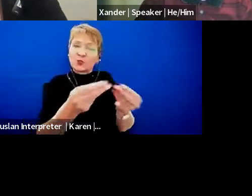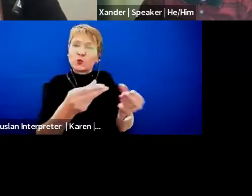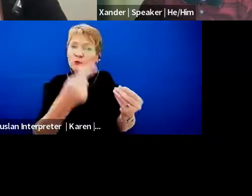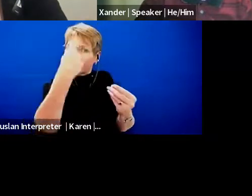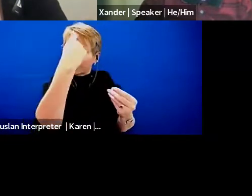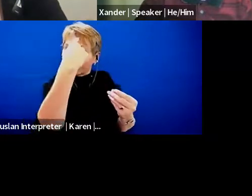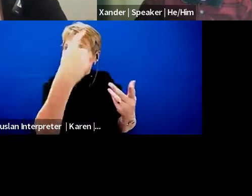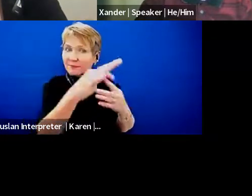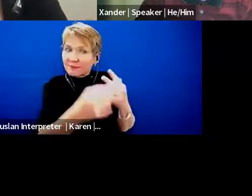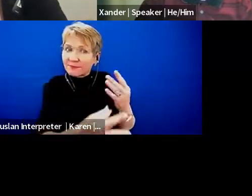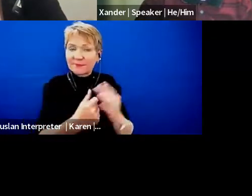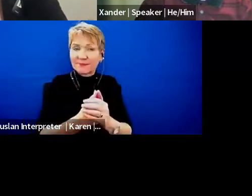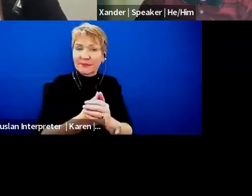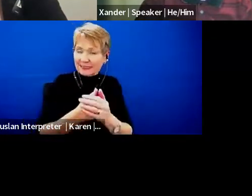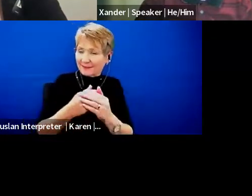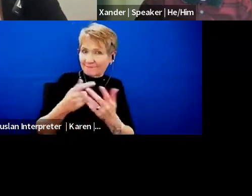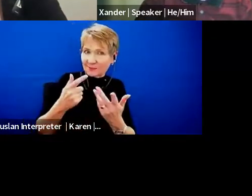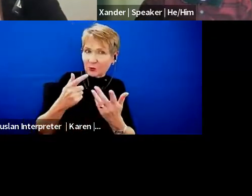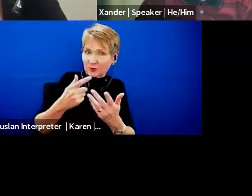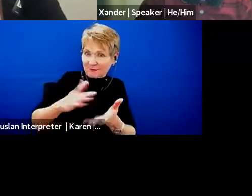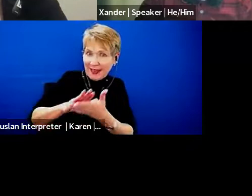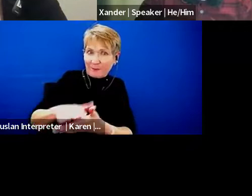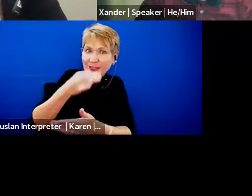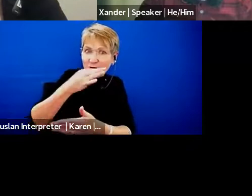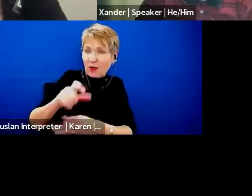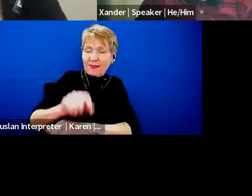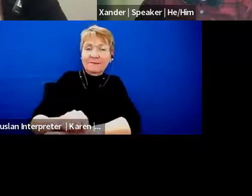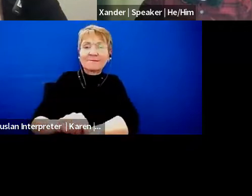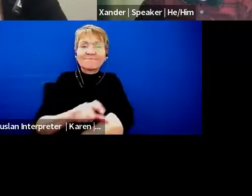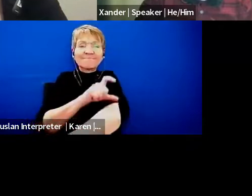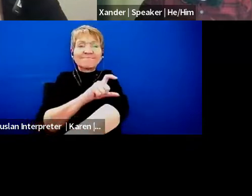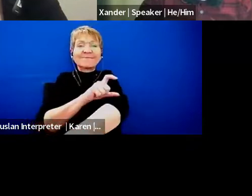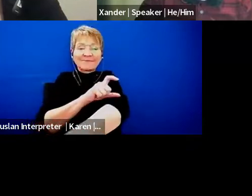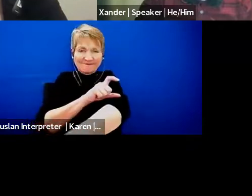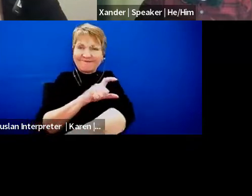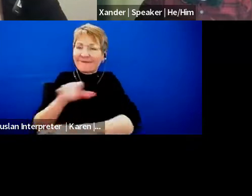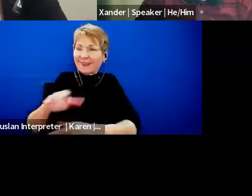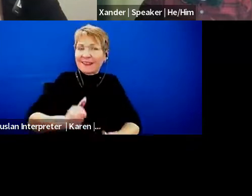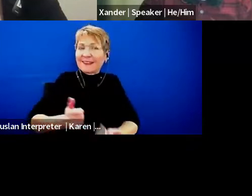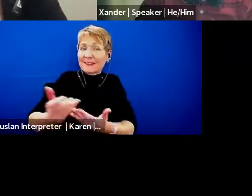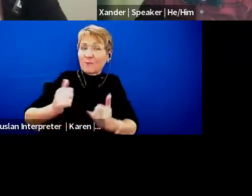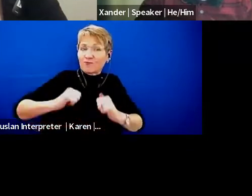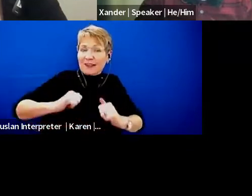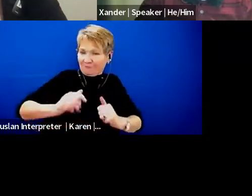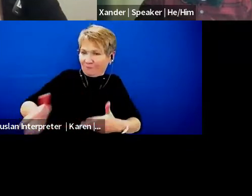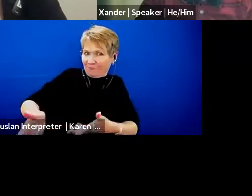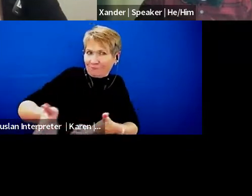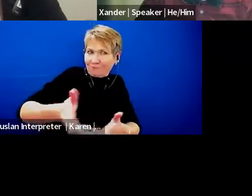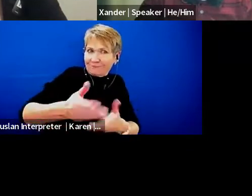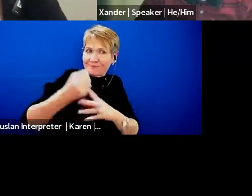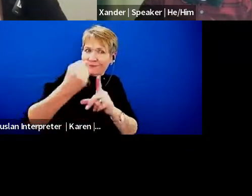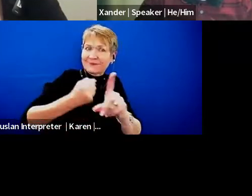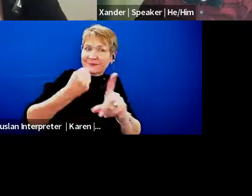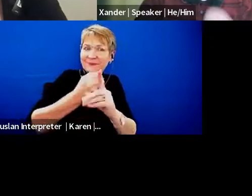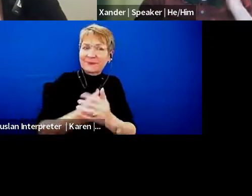can help children learn to advocate for themselves by building their confidence and giving them practice. Self-advocacy is